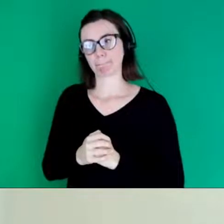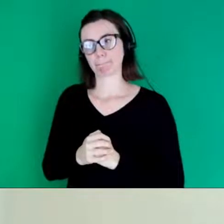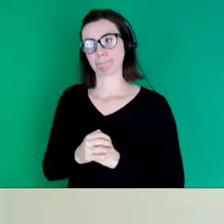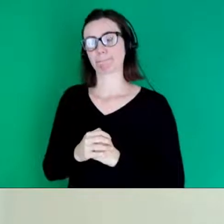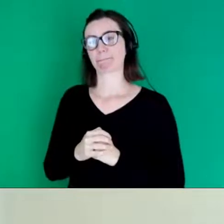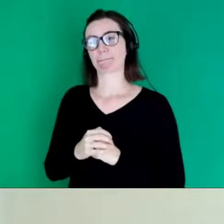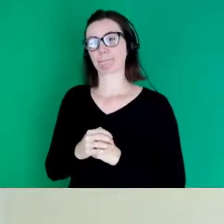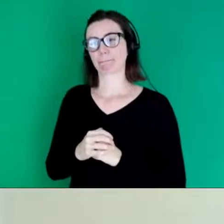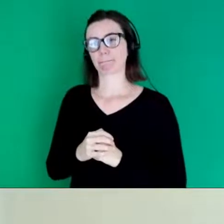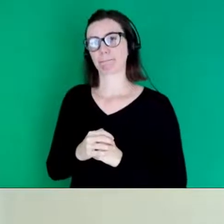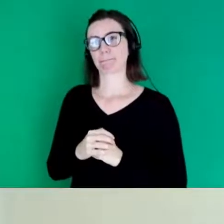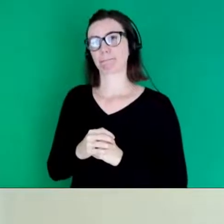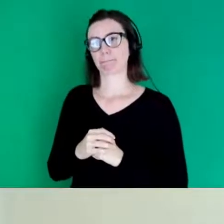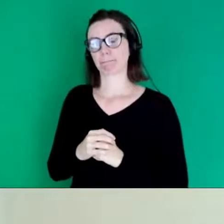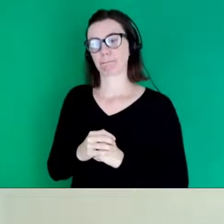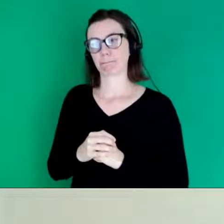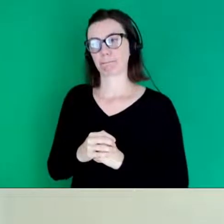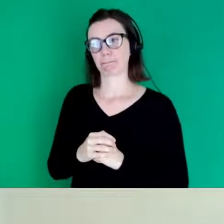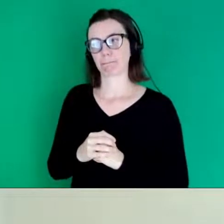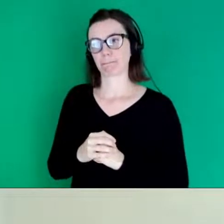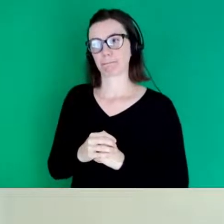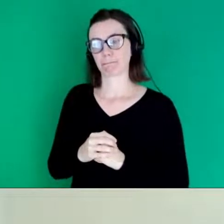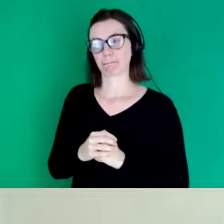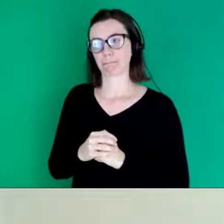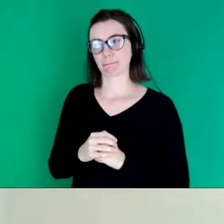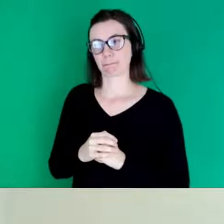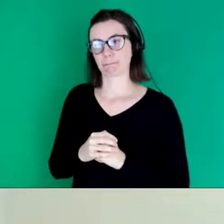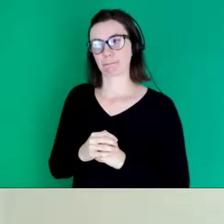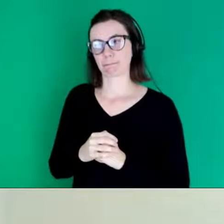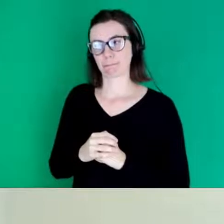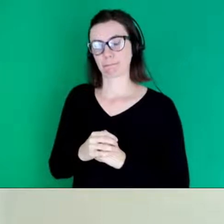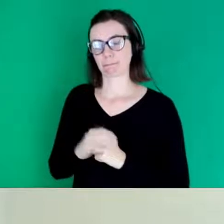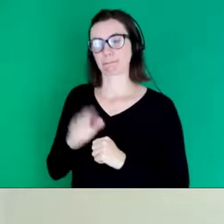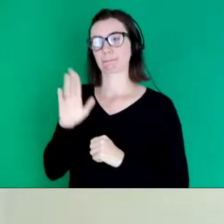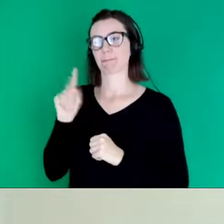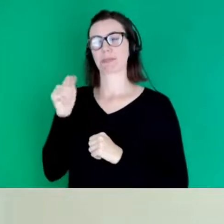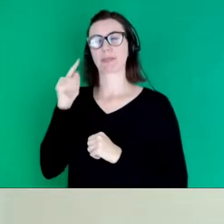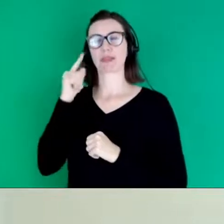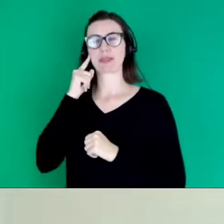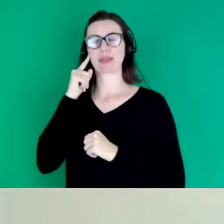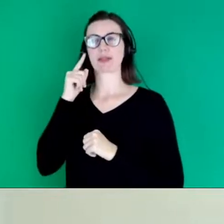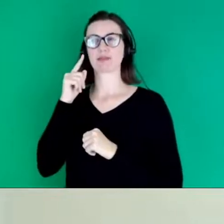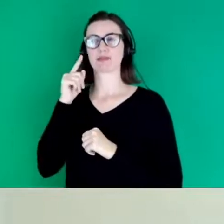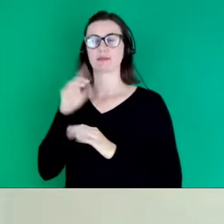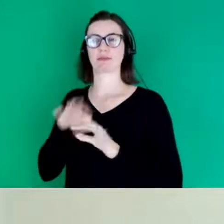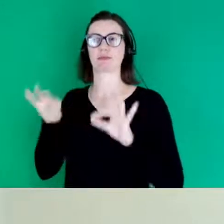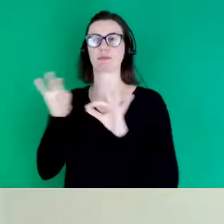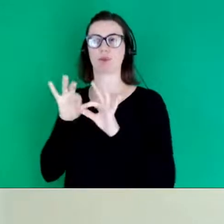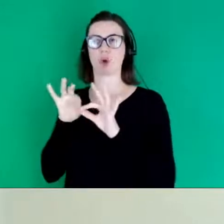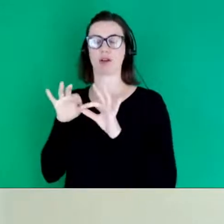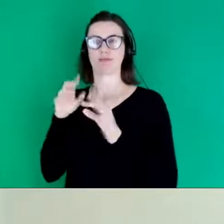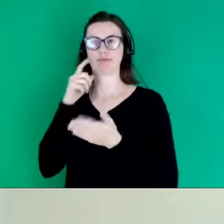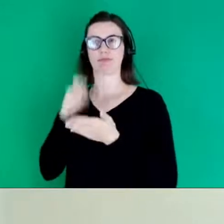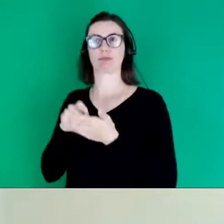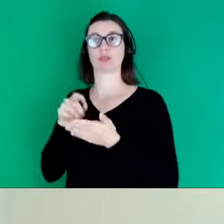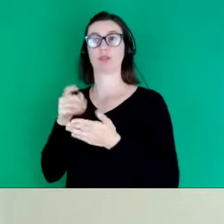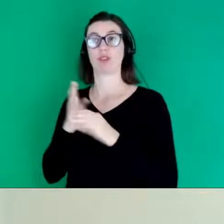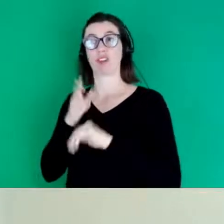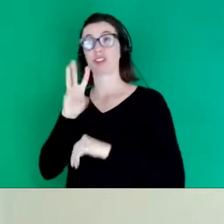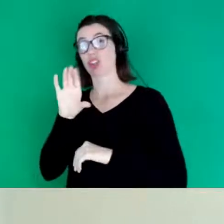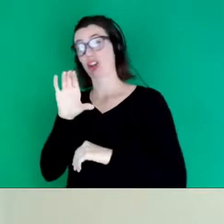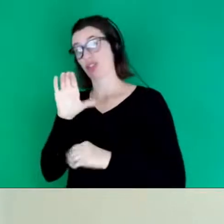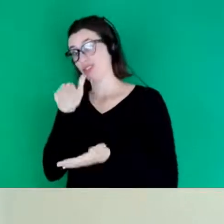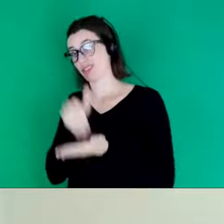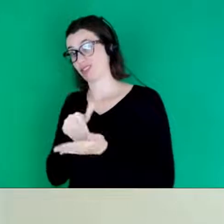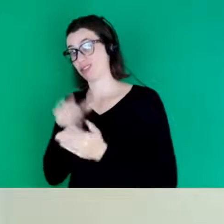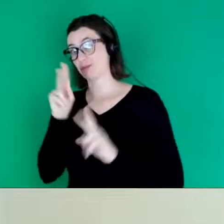important that as much as the fact that we have over 600,000 people who died in the last